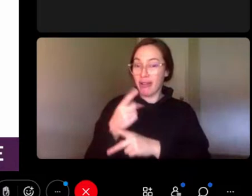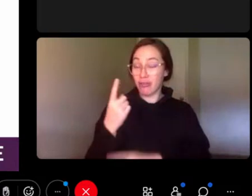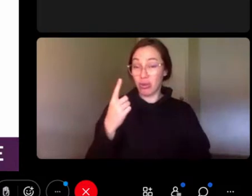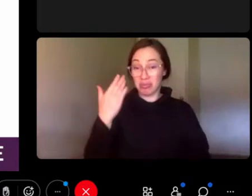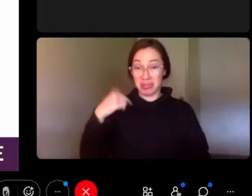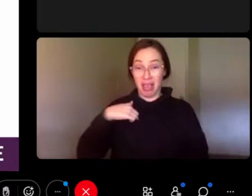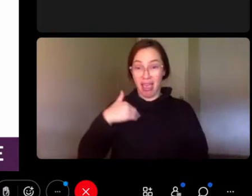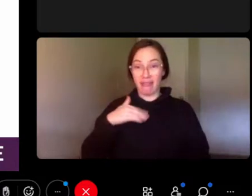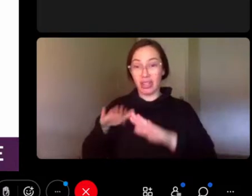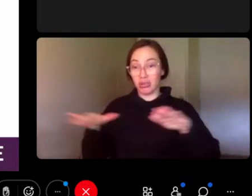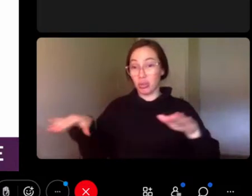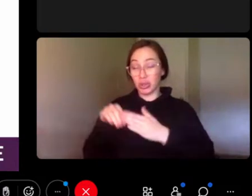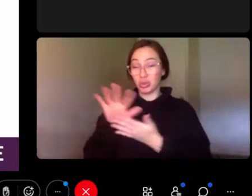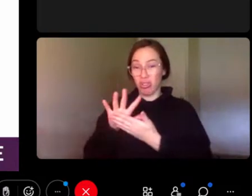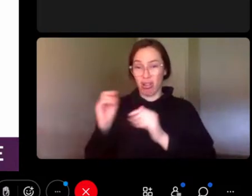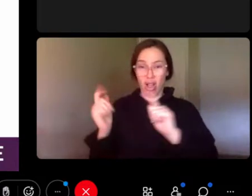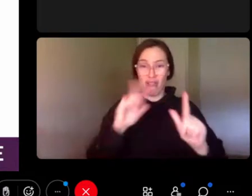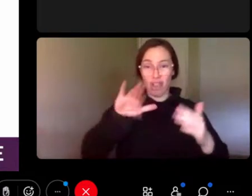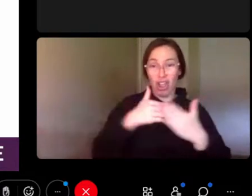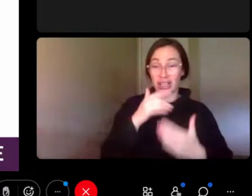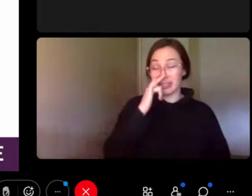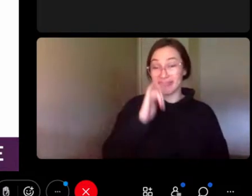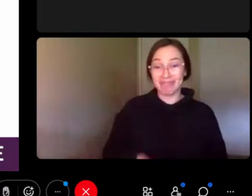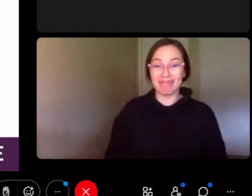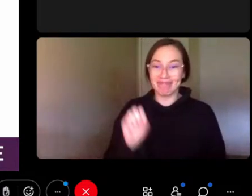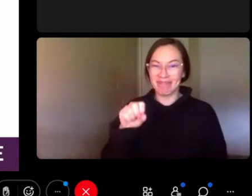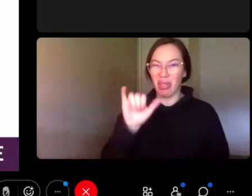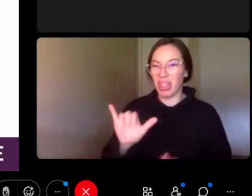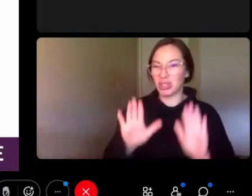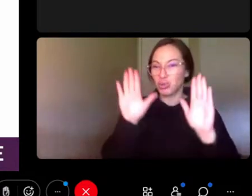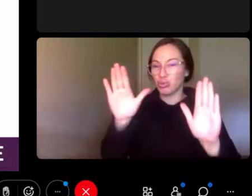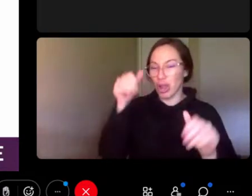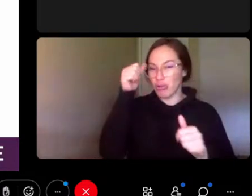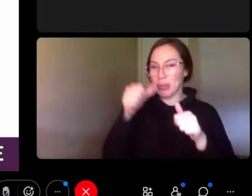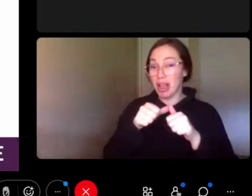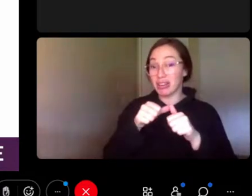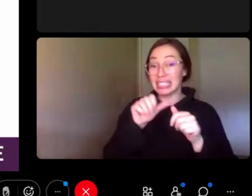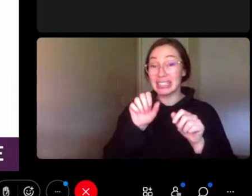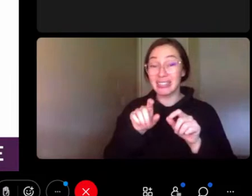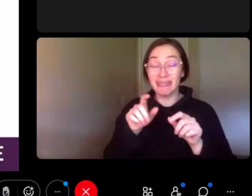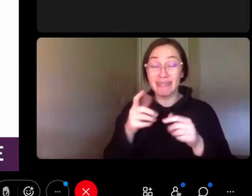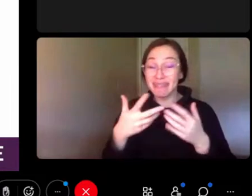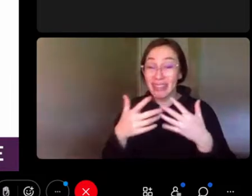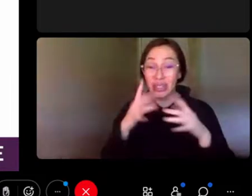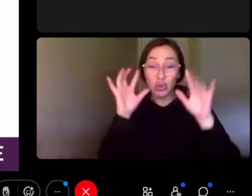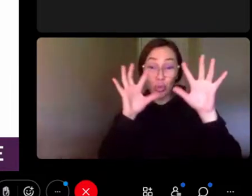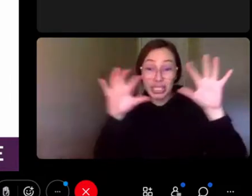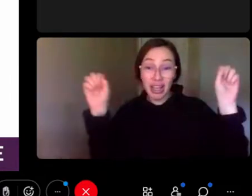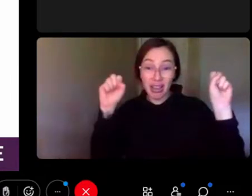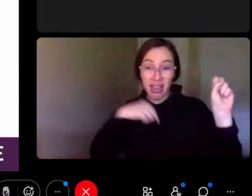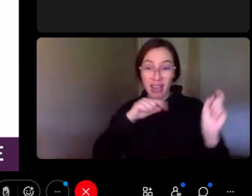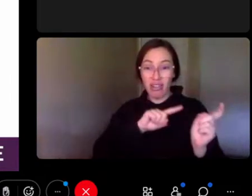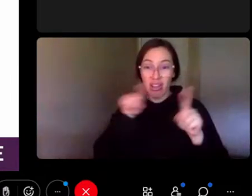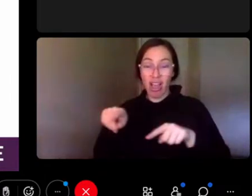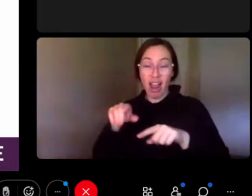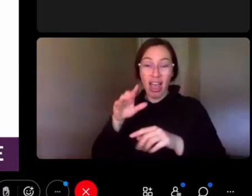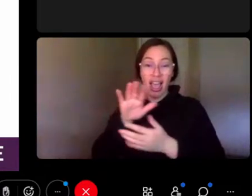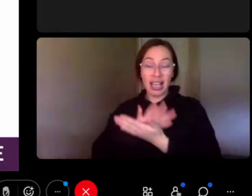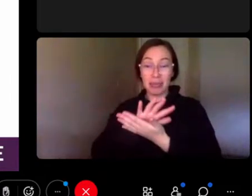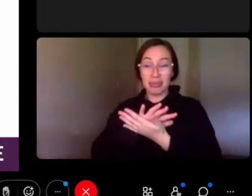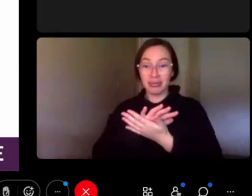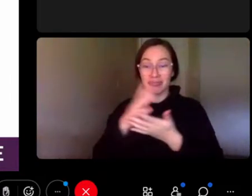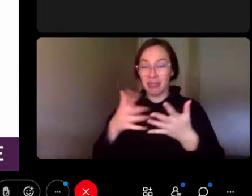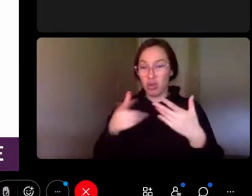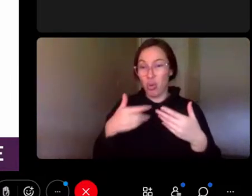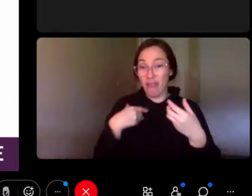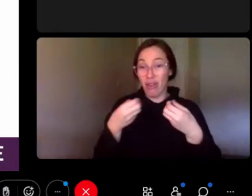all of us, with all of our kids. That's a great reminder, because sometimes even as superintendent, I've gone on a campus and first off, you have like an office